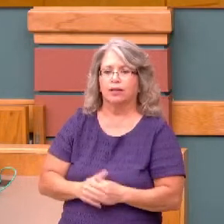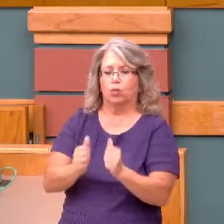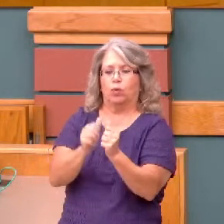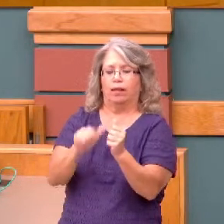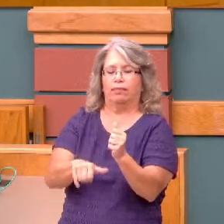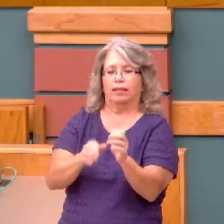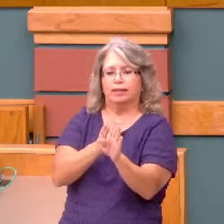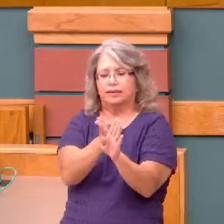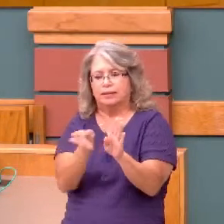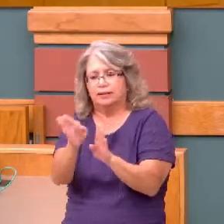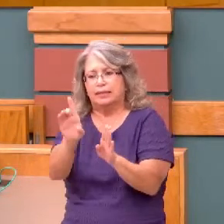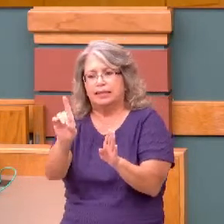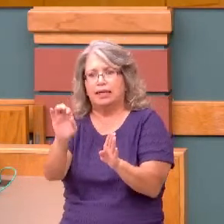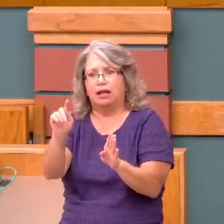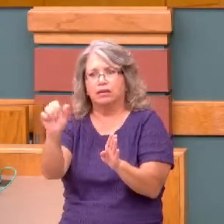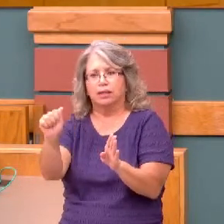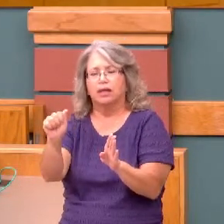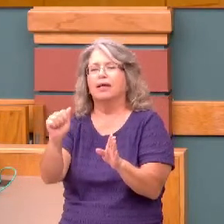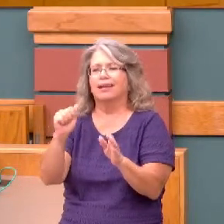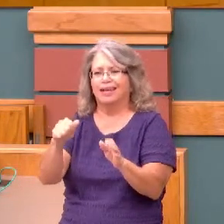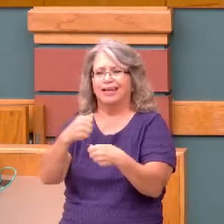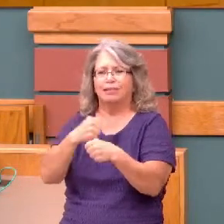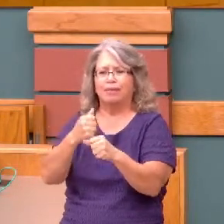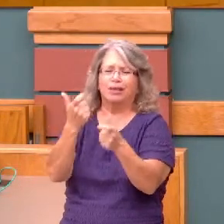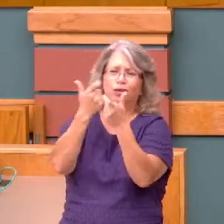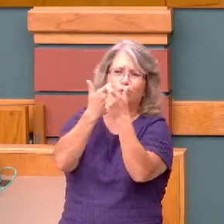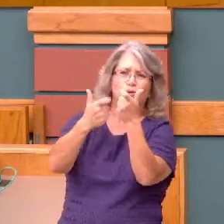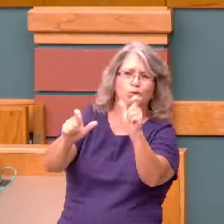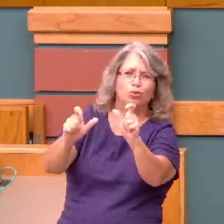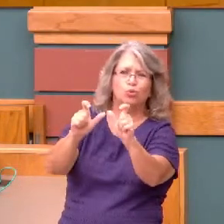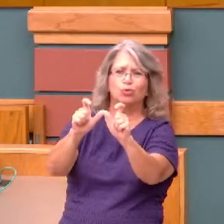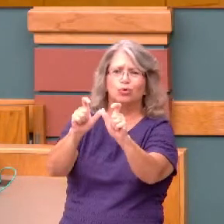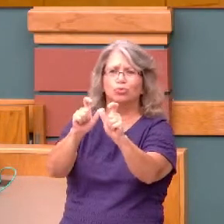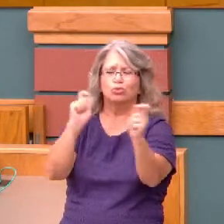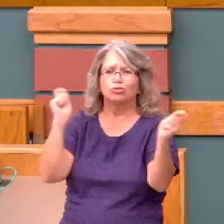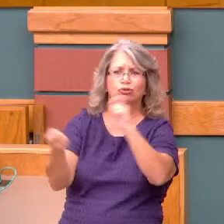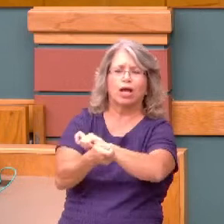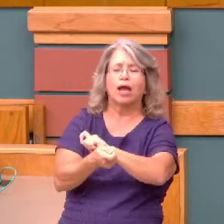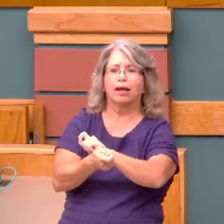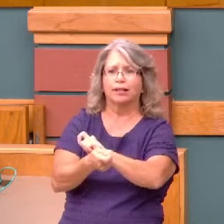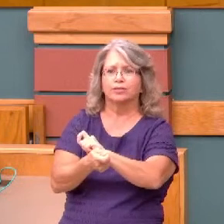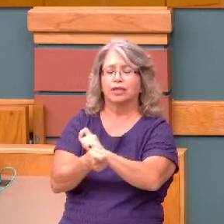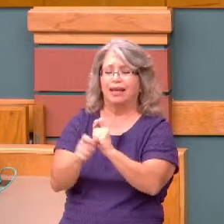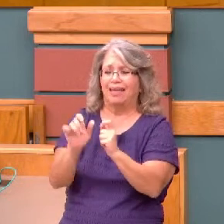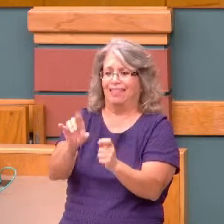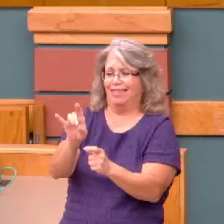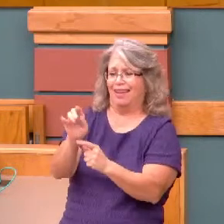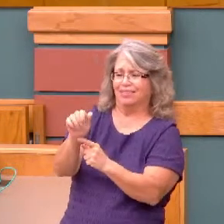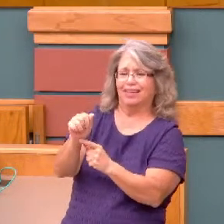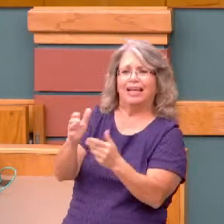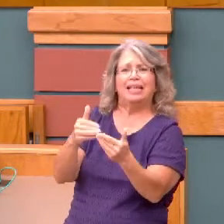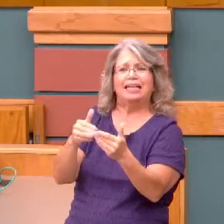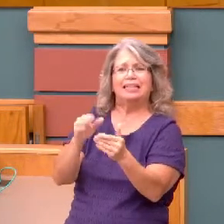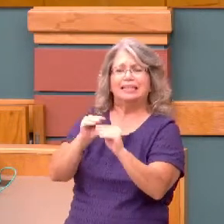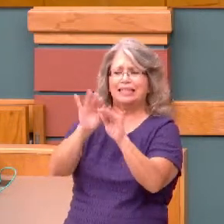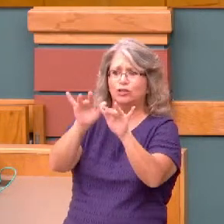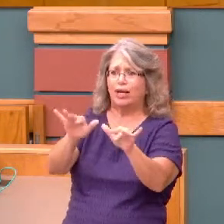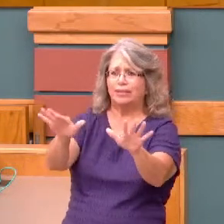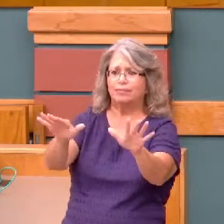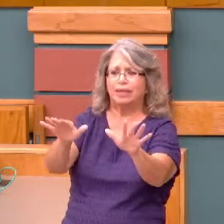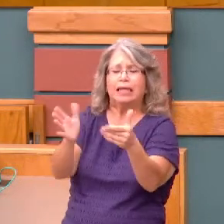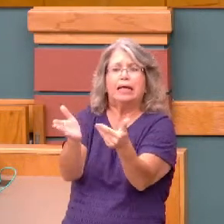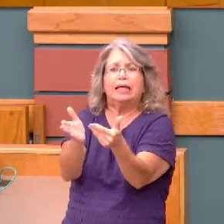make a large impact. It's so easily transmitted, and it can so infect people quickly who are